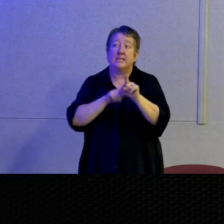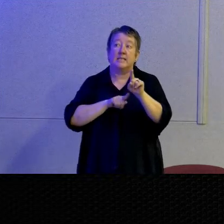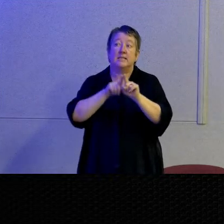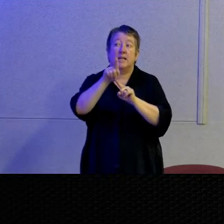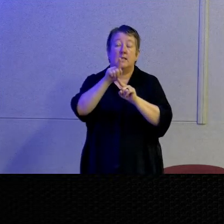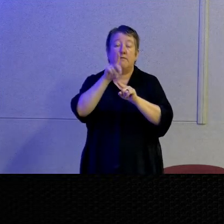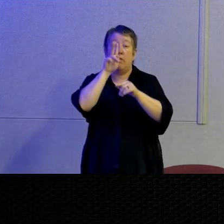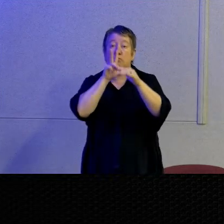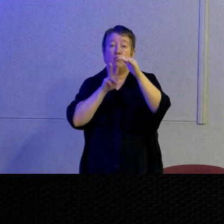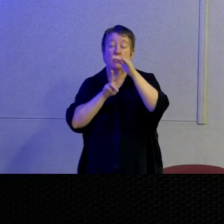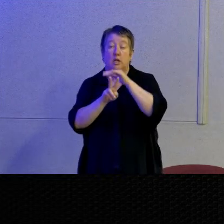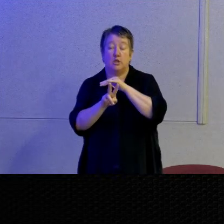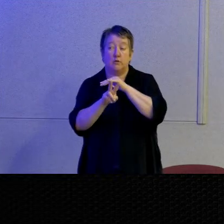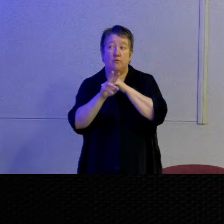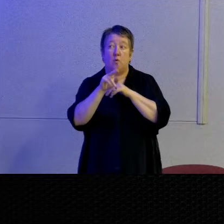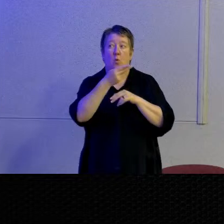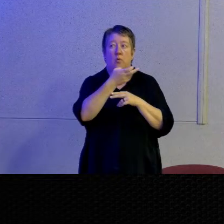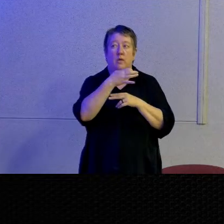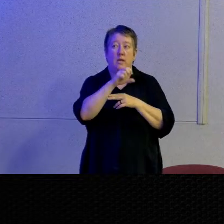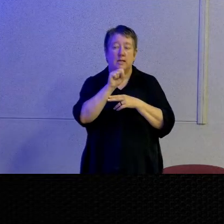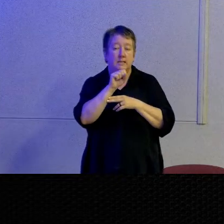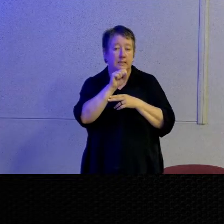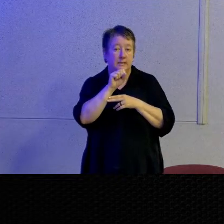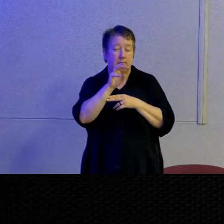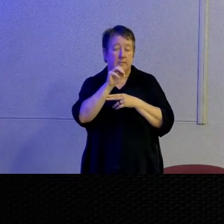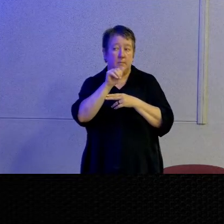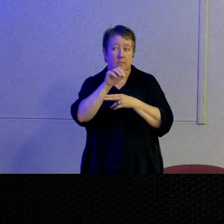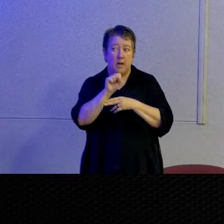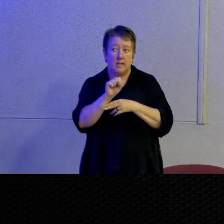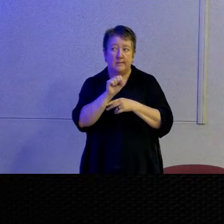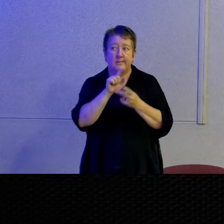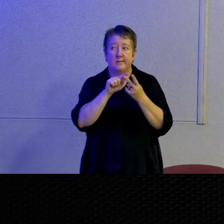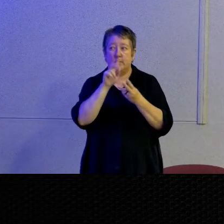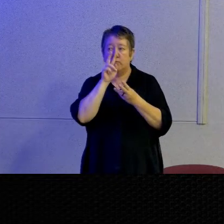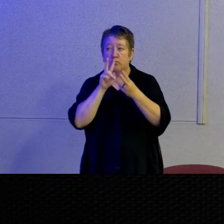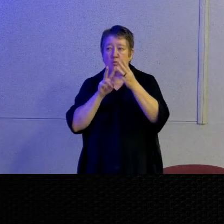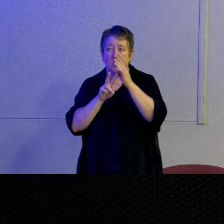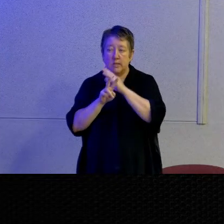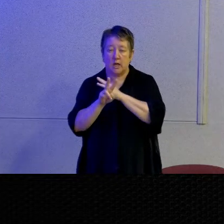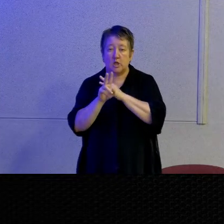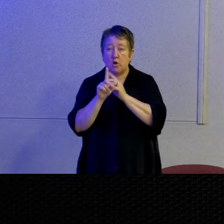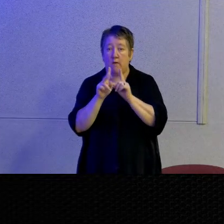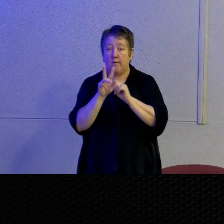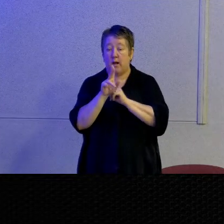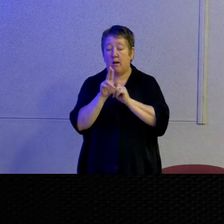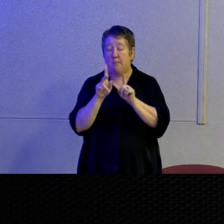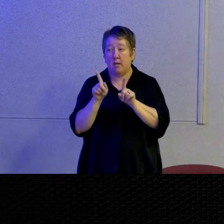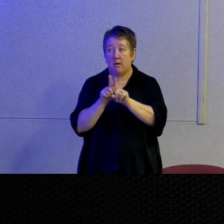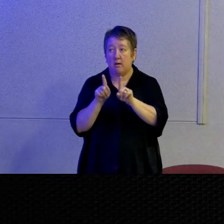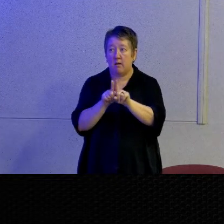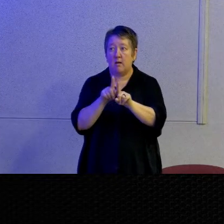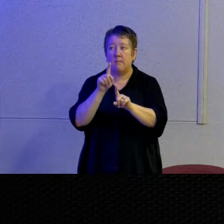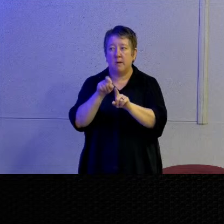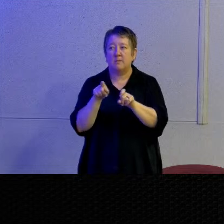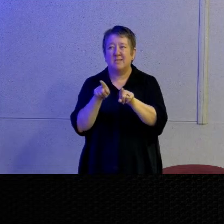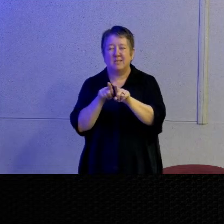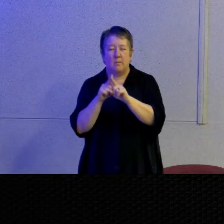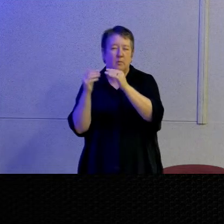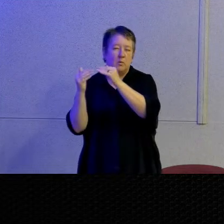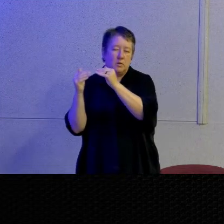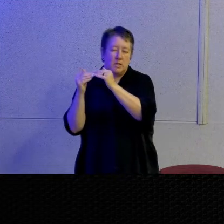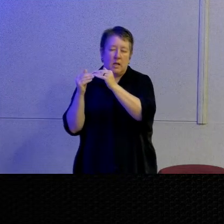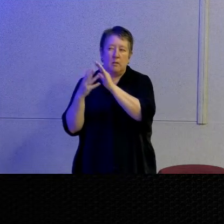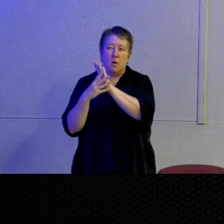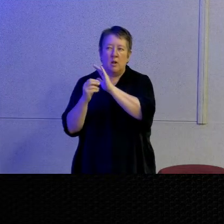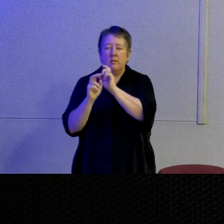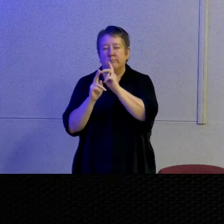of the Higgs boson, predicted that couplings of the Higgs boson should be similar to those in the Standard Model. And there's all sorts of other things that